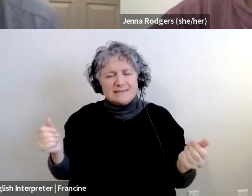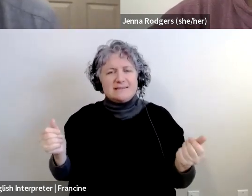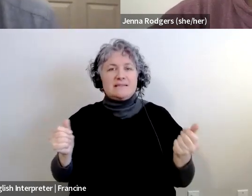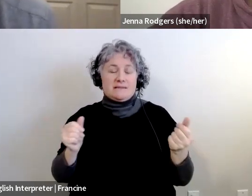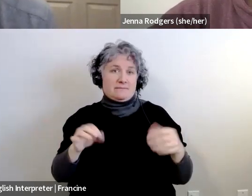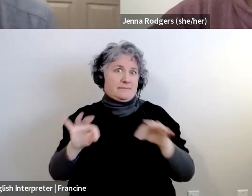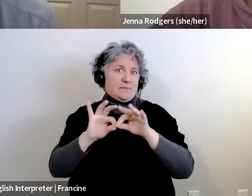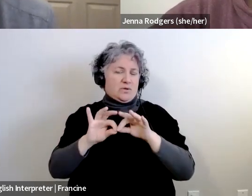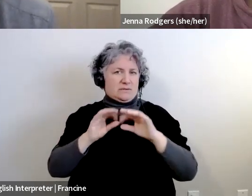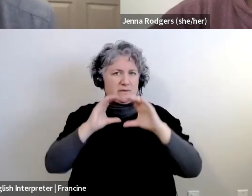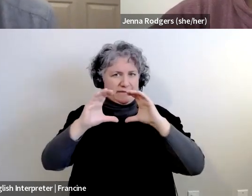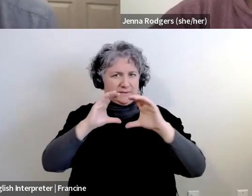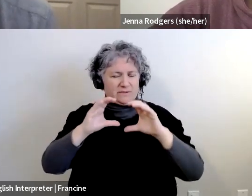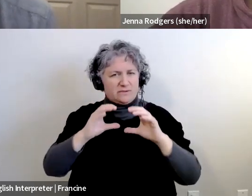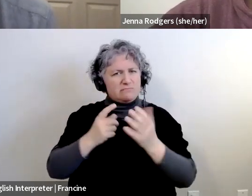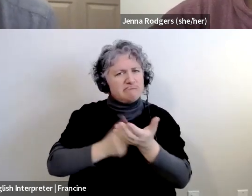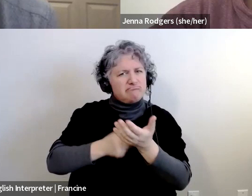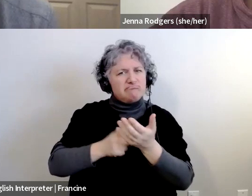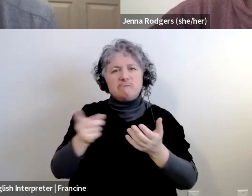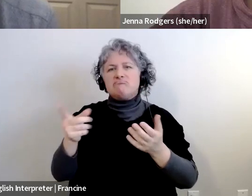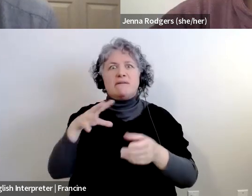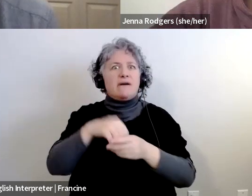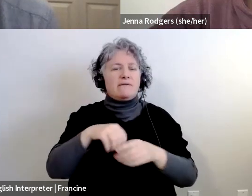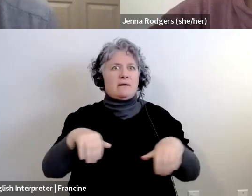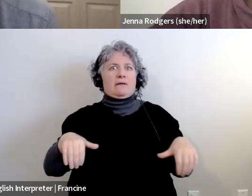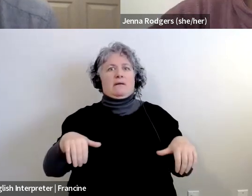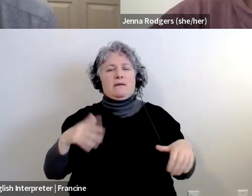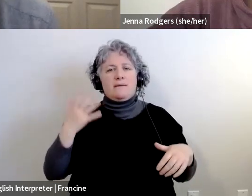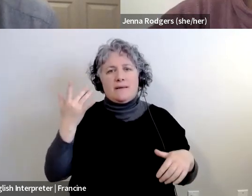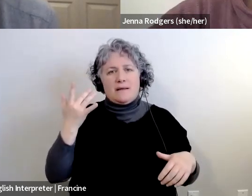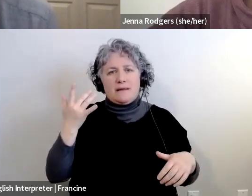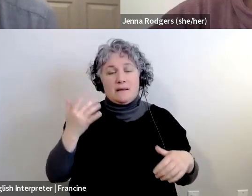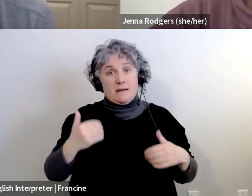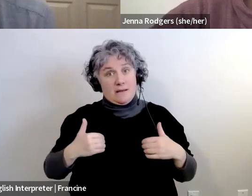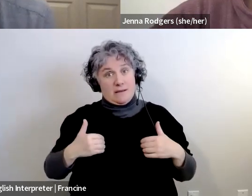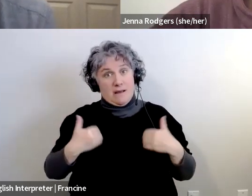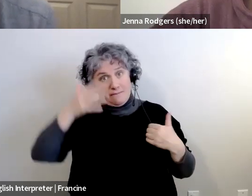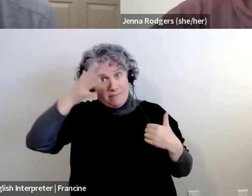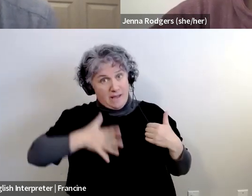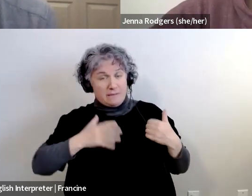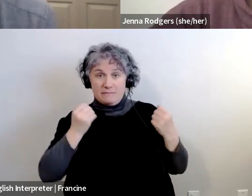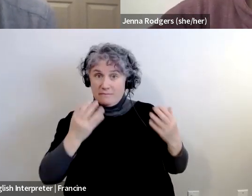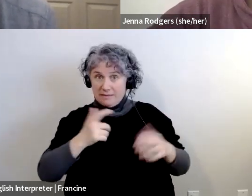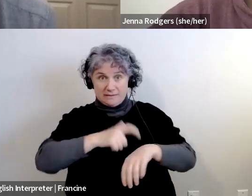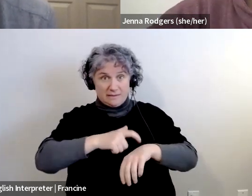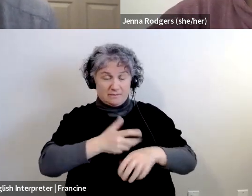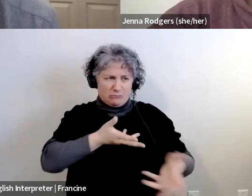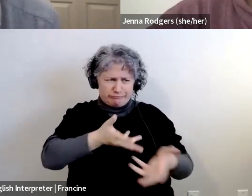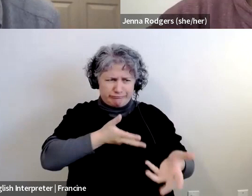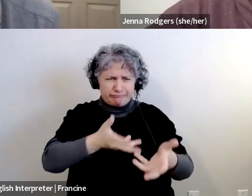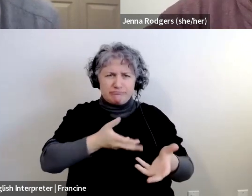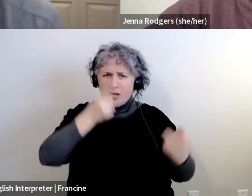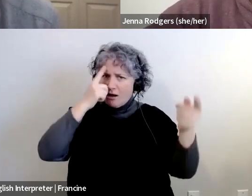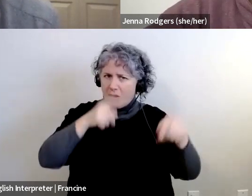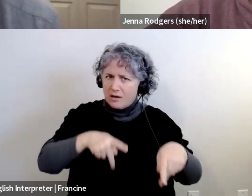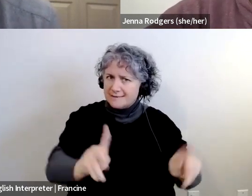important explicit conversation. Again, I've done lots of consent conversations with young men, and sometimes we talk openly about, okay, here's the practice